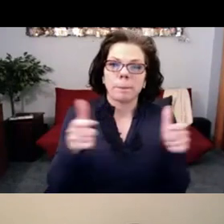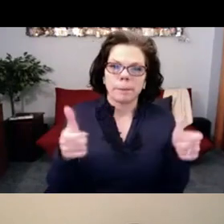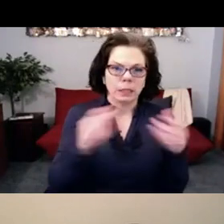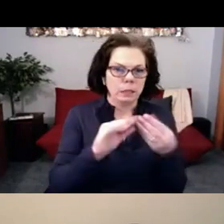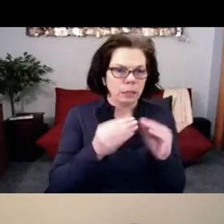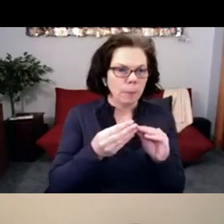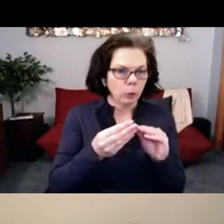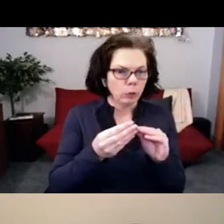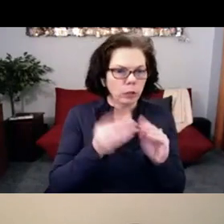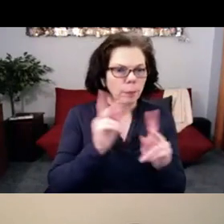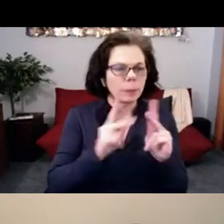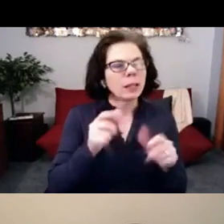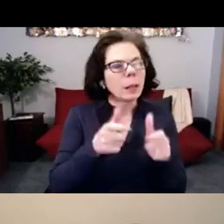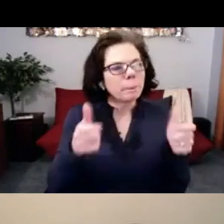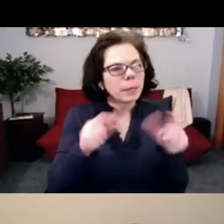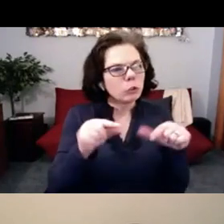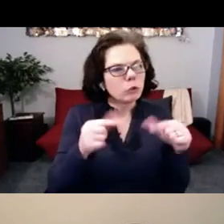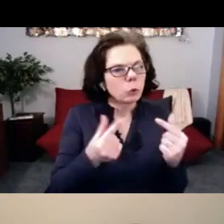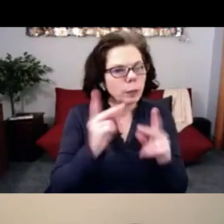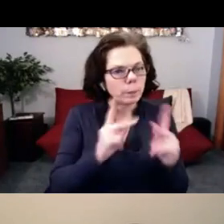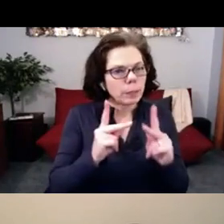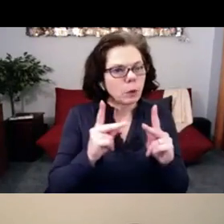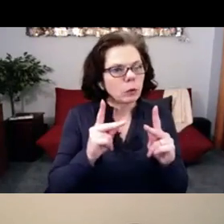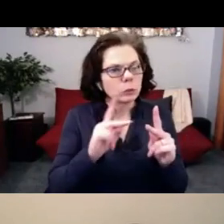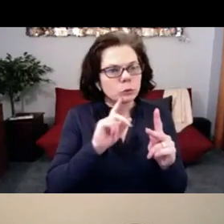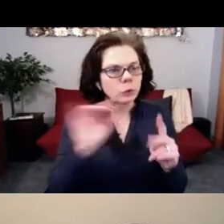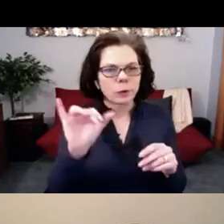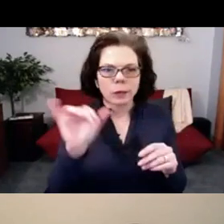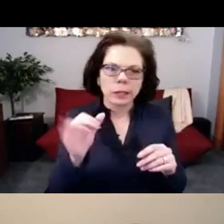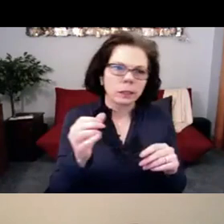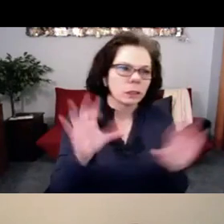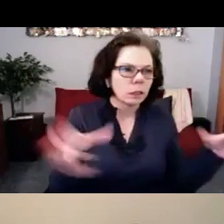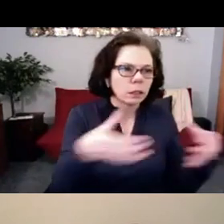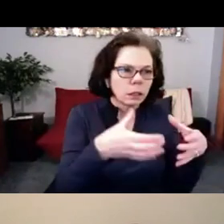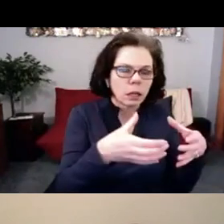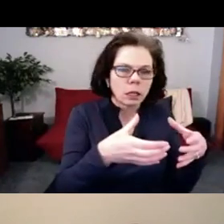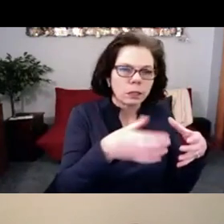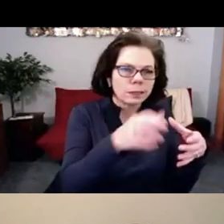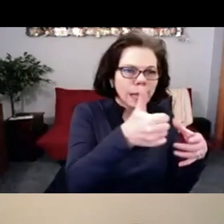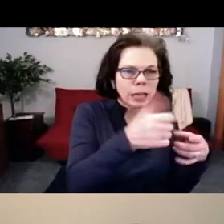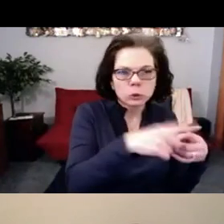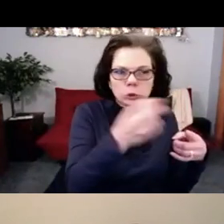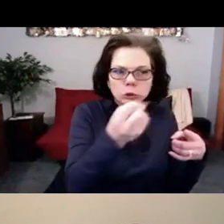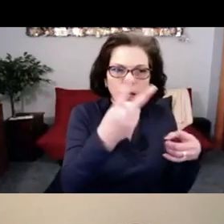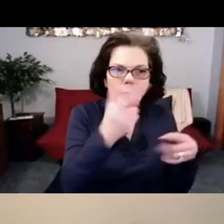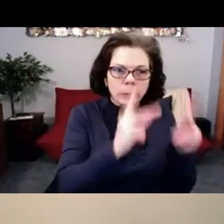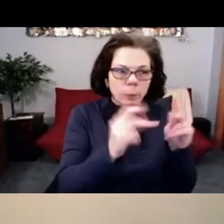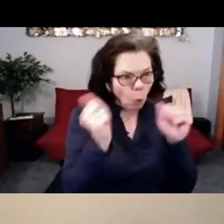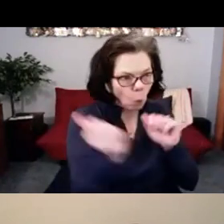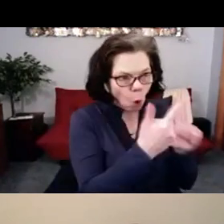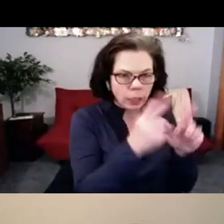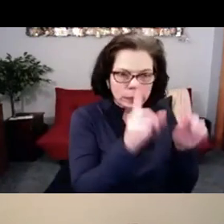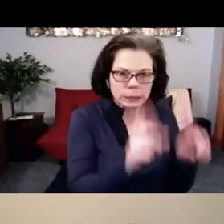people within buildings by pooling samples, in that approximately 10 people would be tested and their